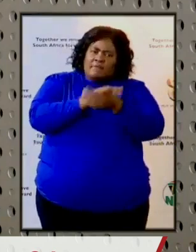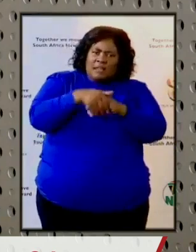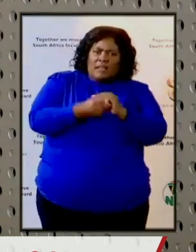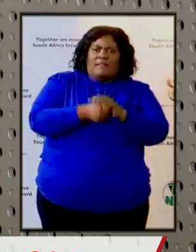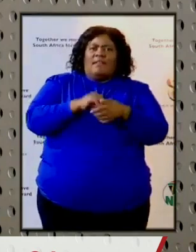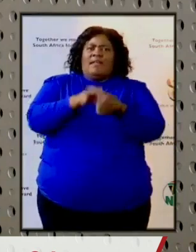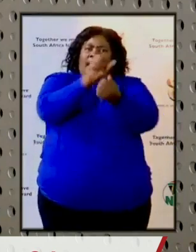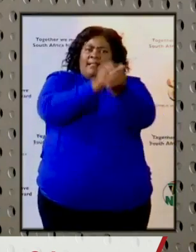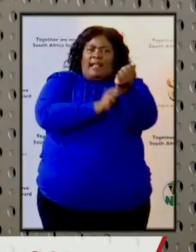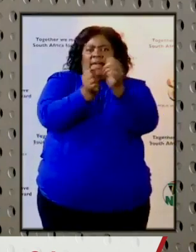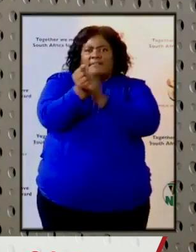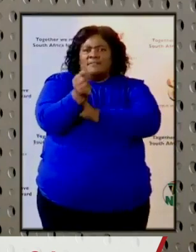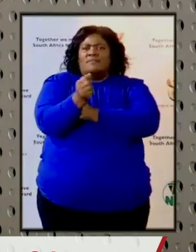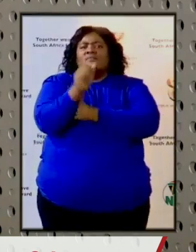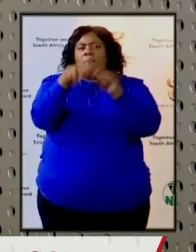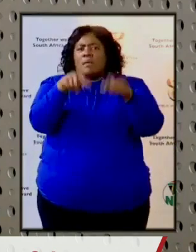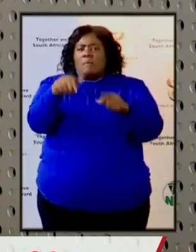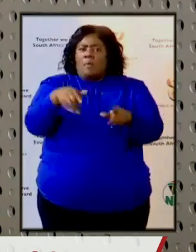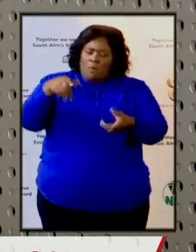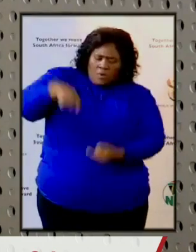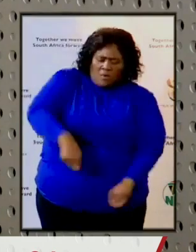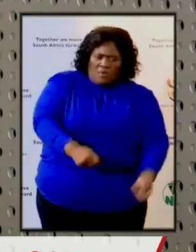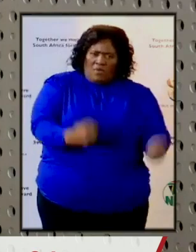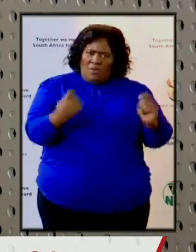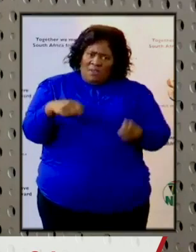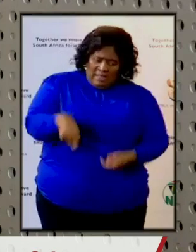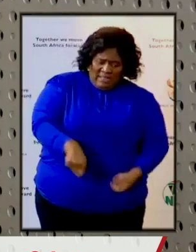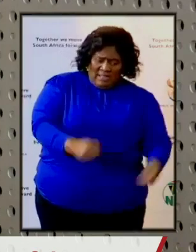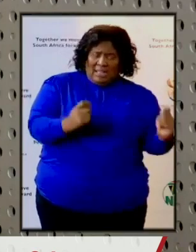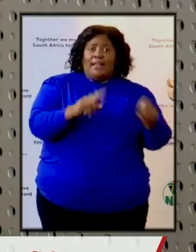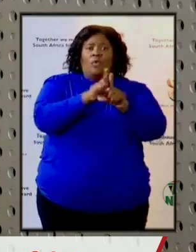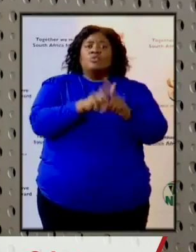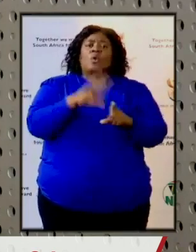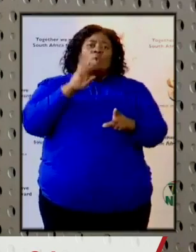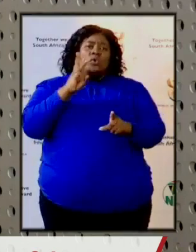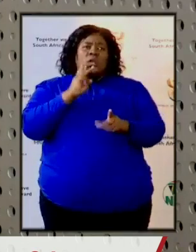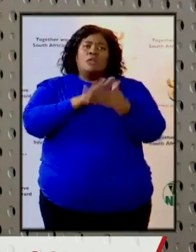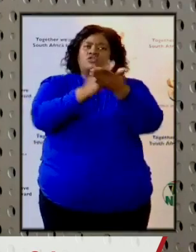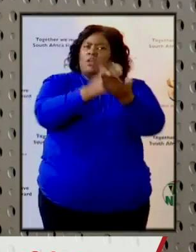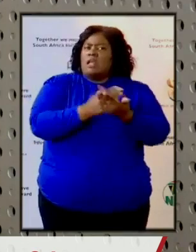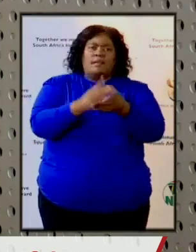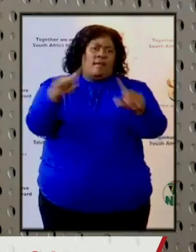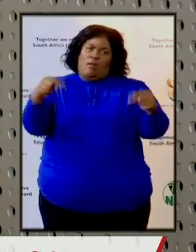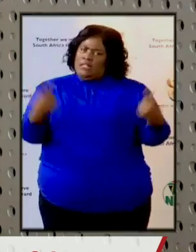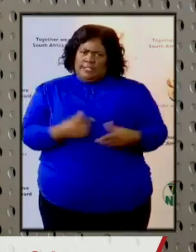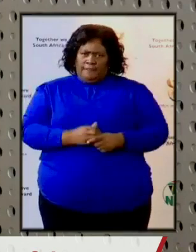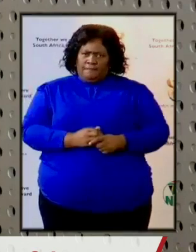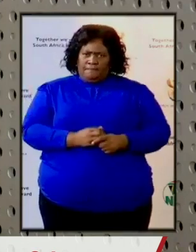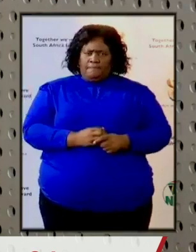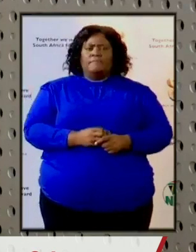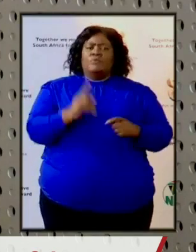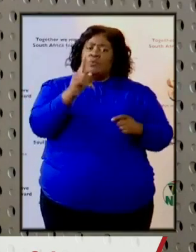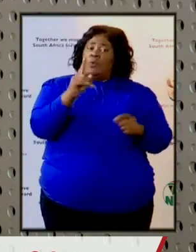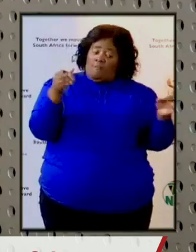are digging the graves and not sharing water and all those things. So